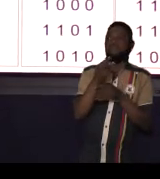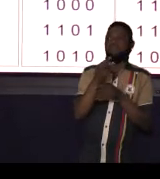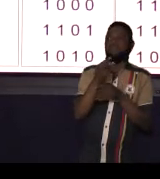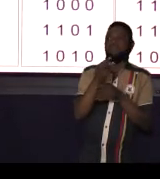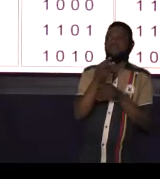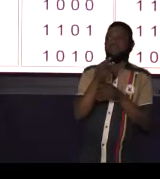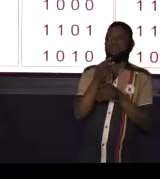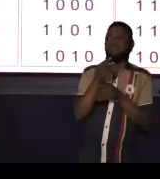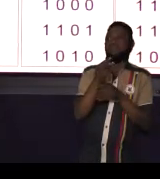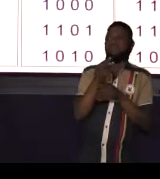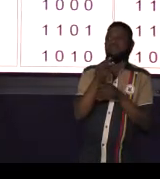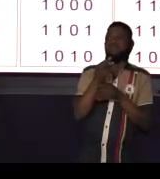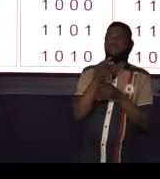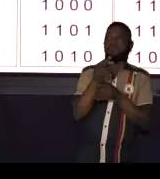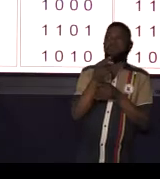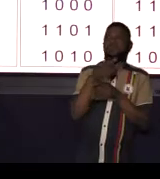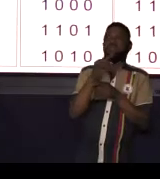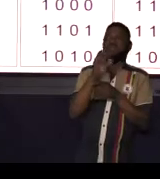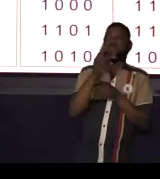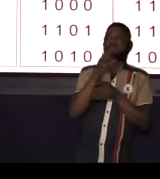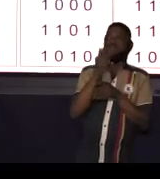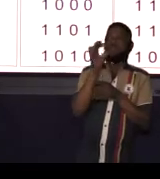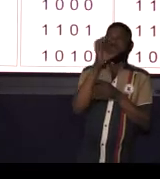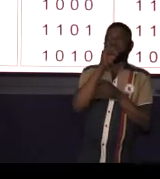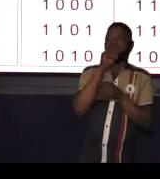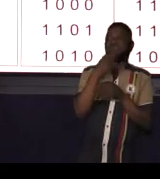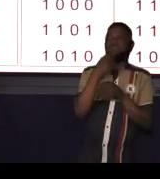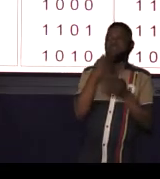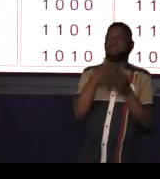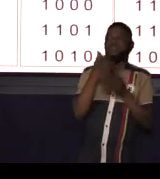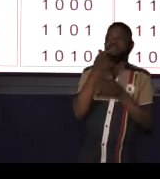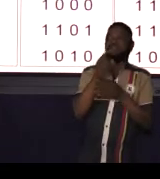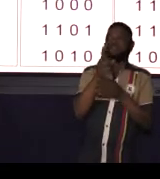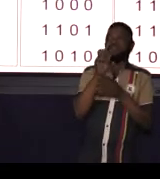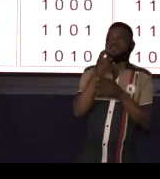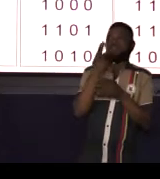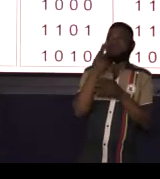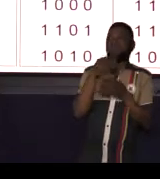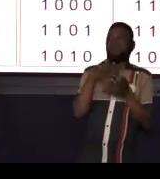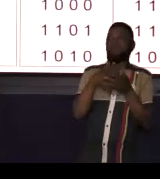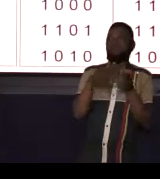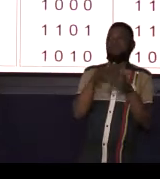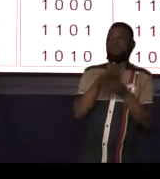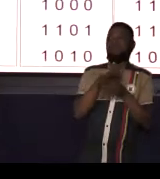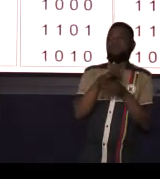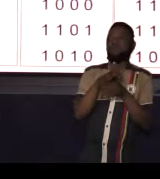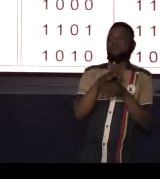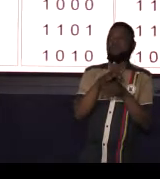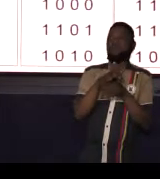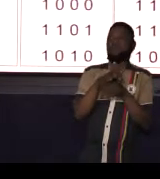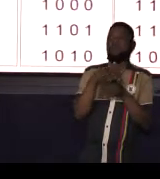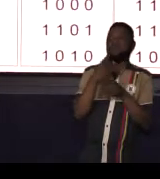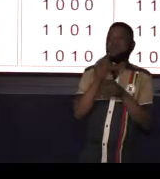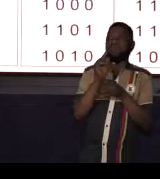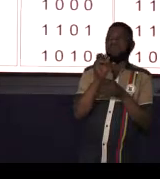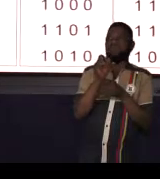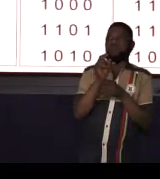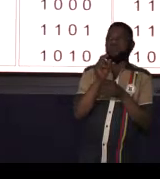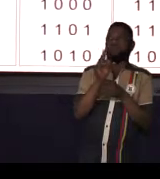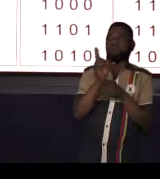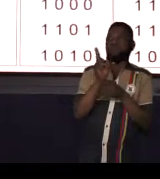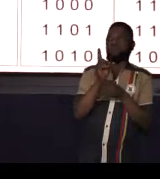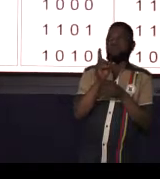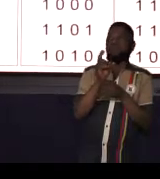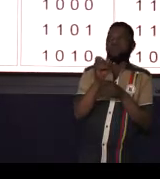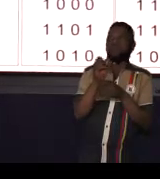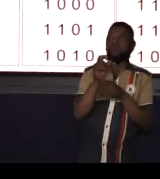Then it moved up in the second position here. So the third position is missing. But if you go to the next diagram, you can see it occupies this spot. So I